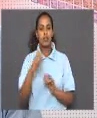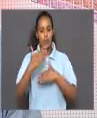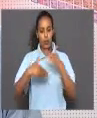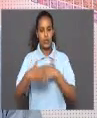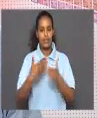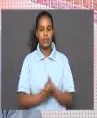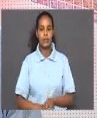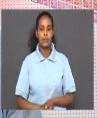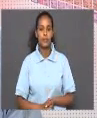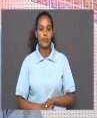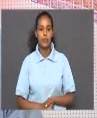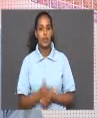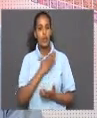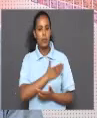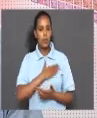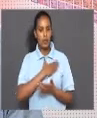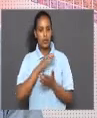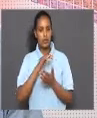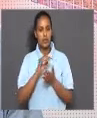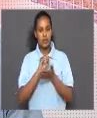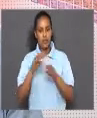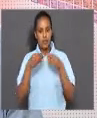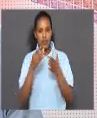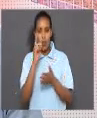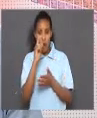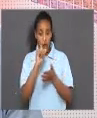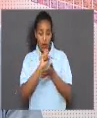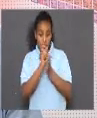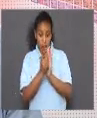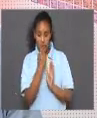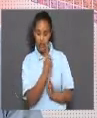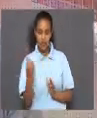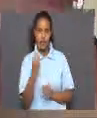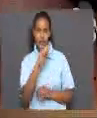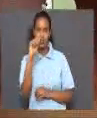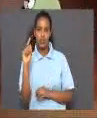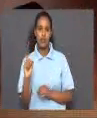non-spontaneous process? Please give one example of each.